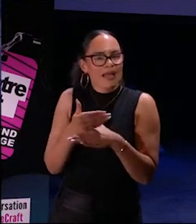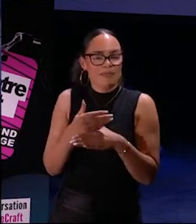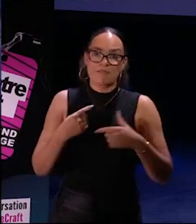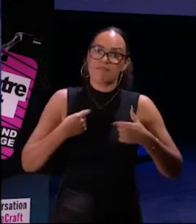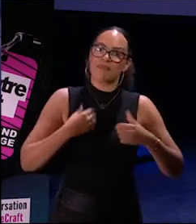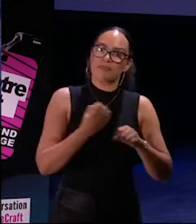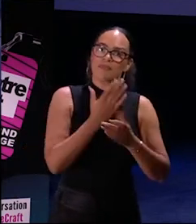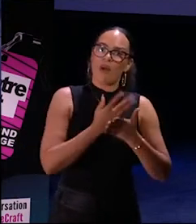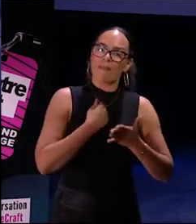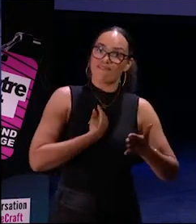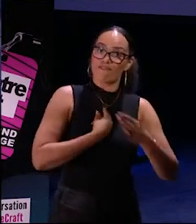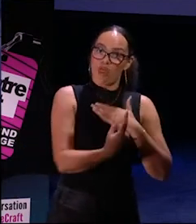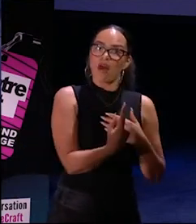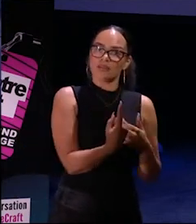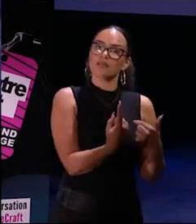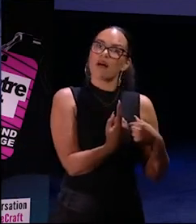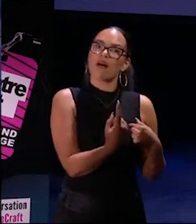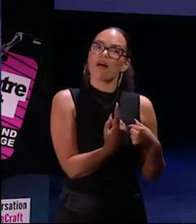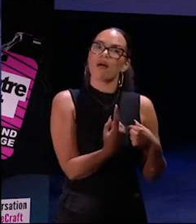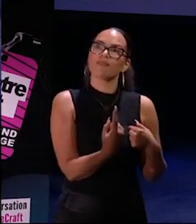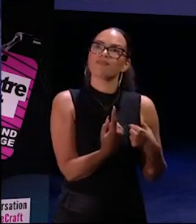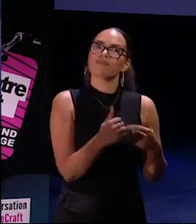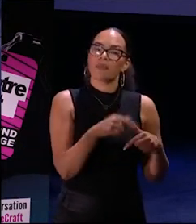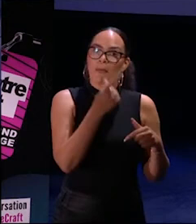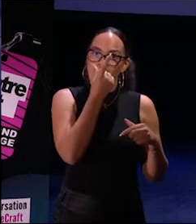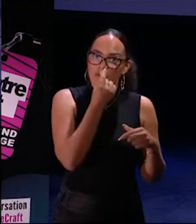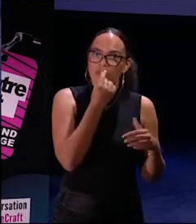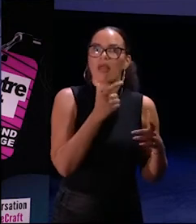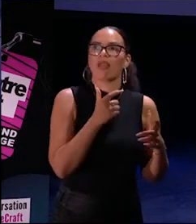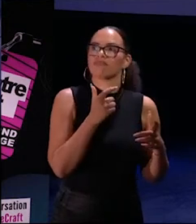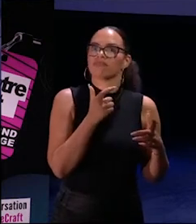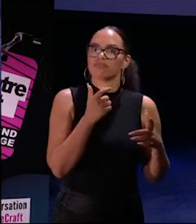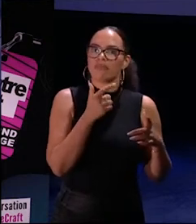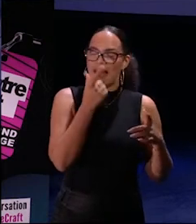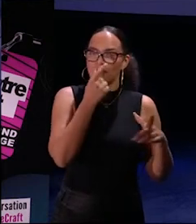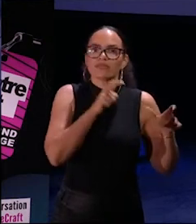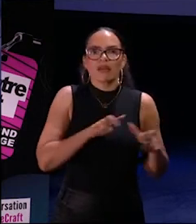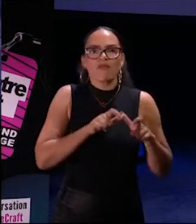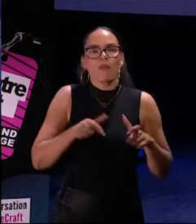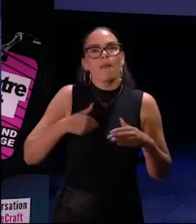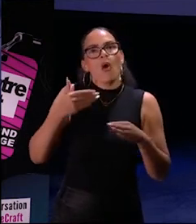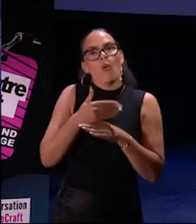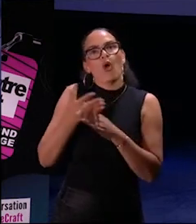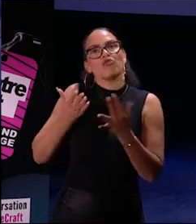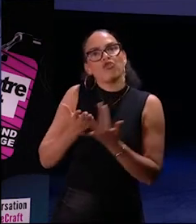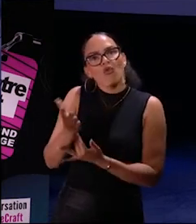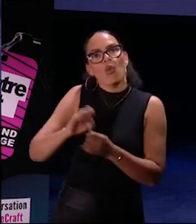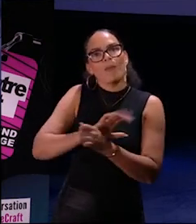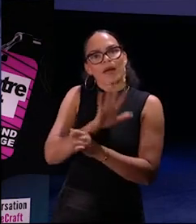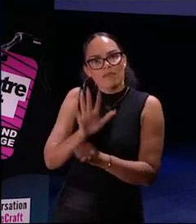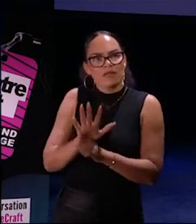freelancer, I still had the possibility of having a viable career in spite of the fact that everything was